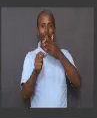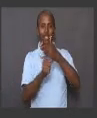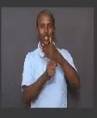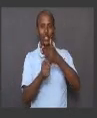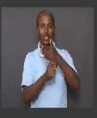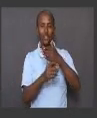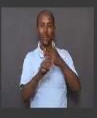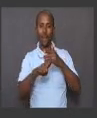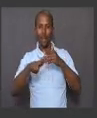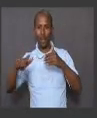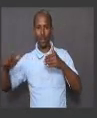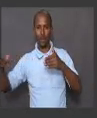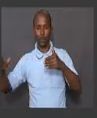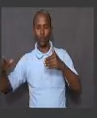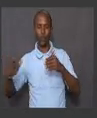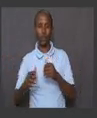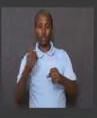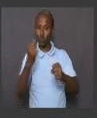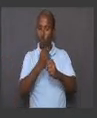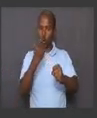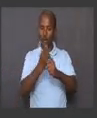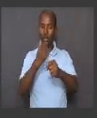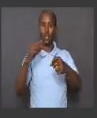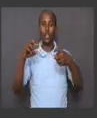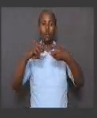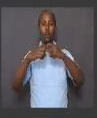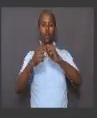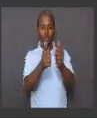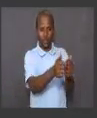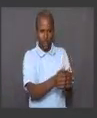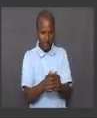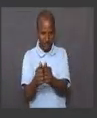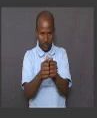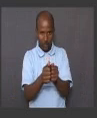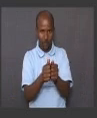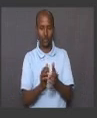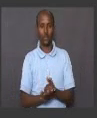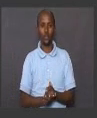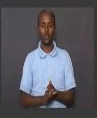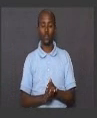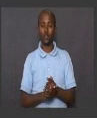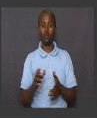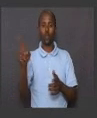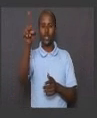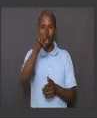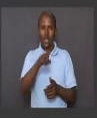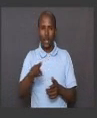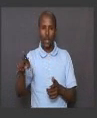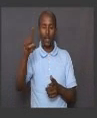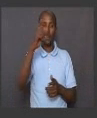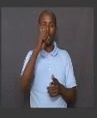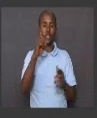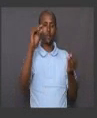line. Let us work through a problem together. For the circle x